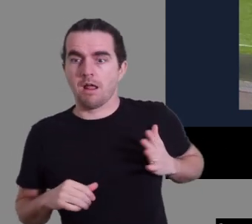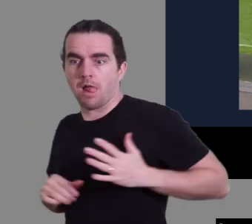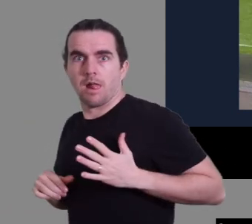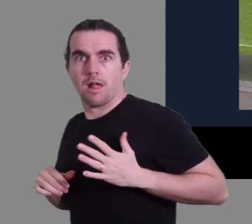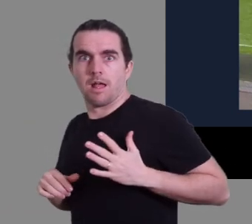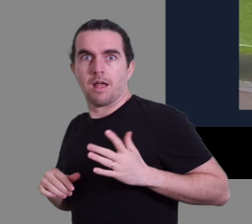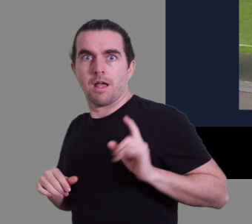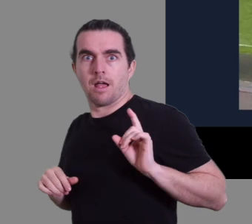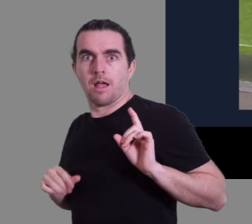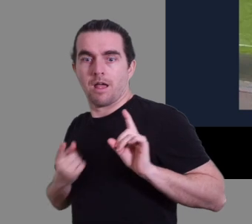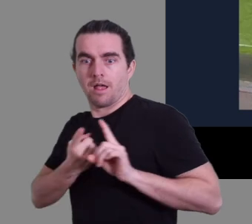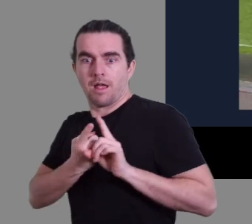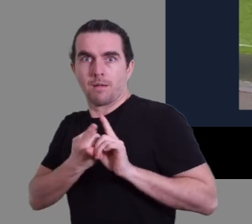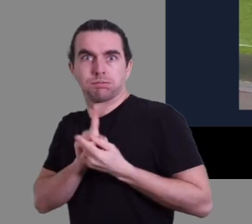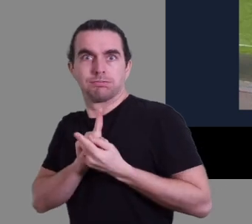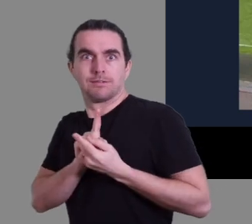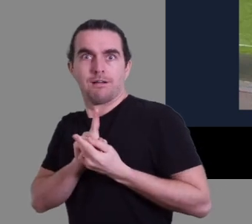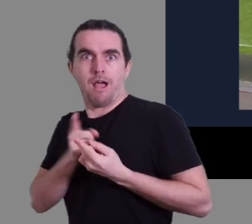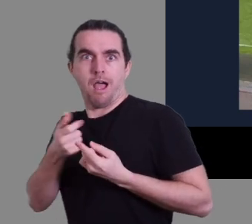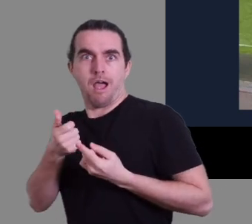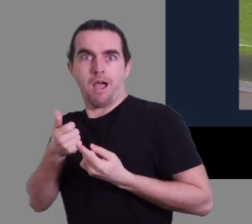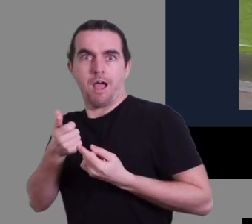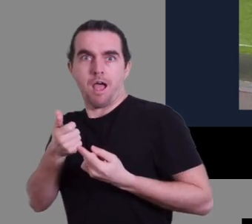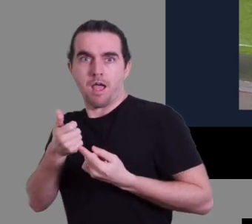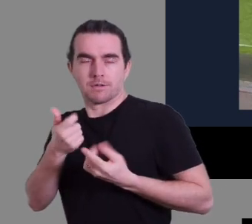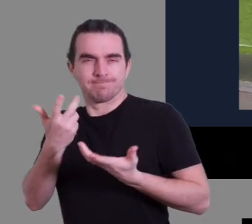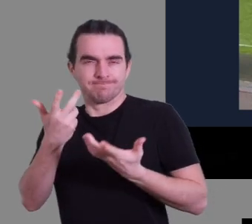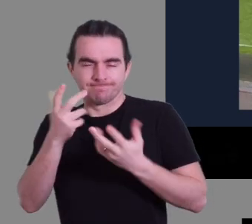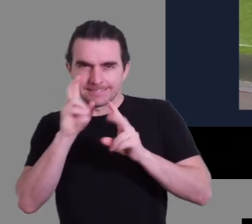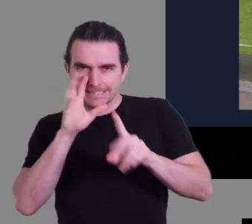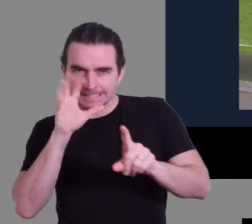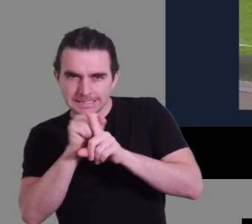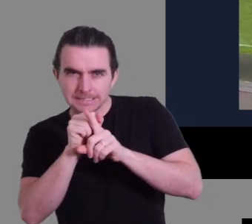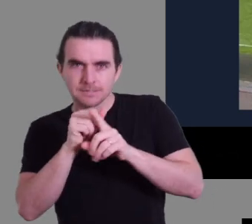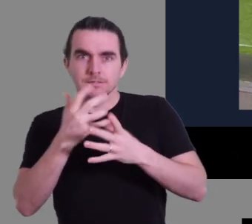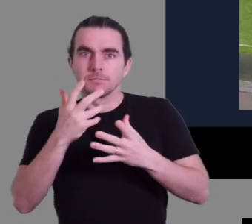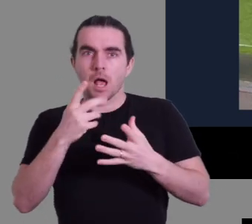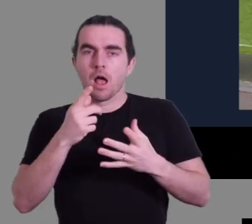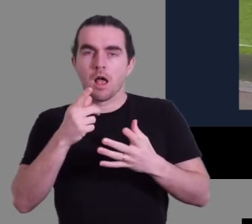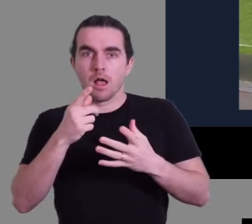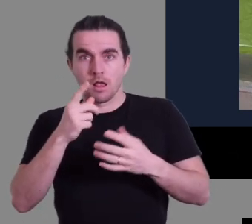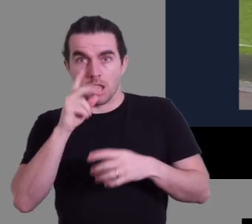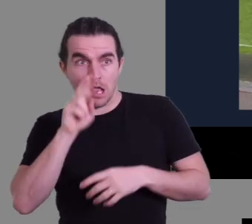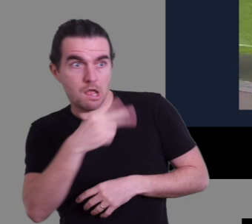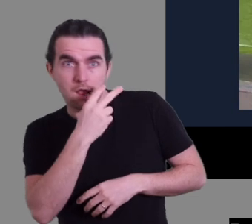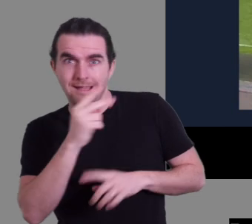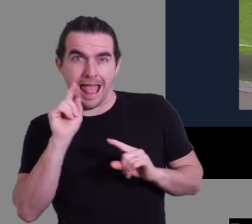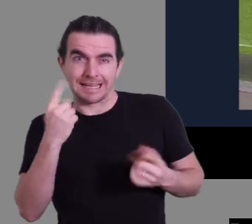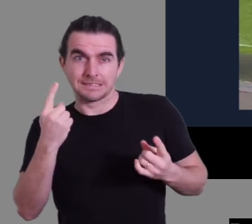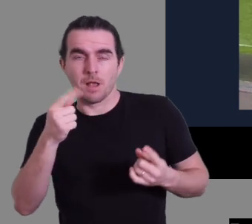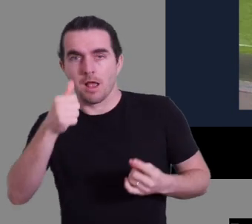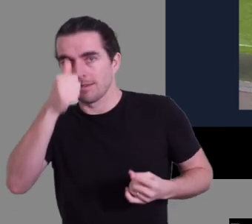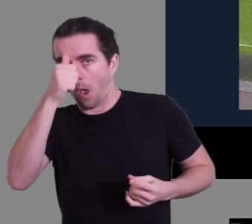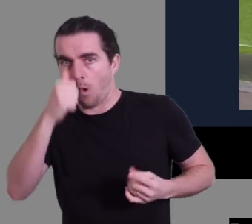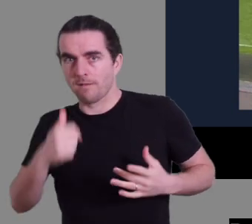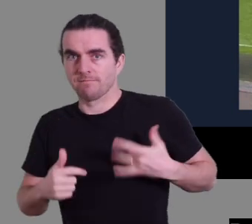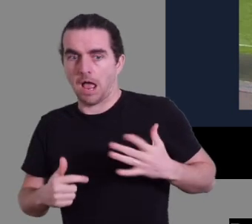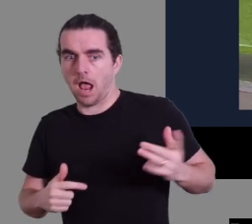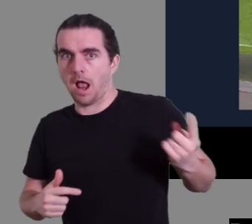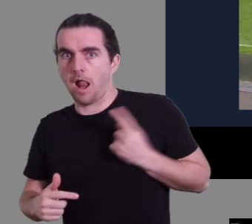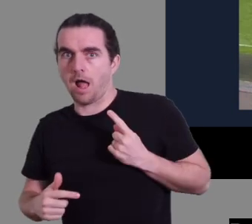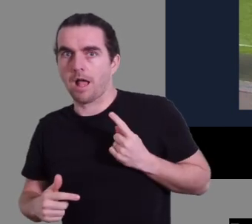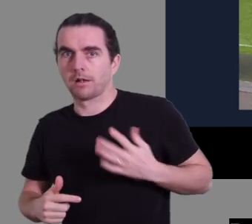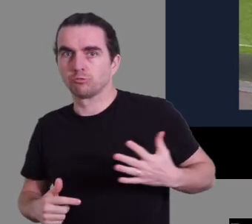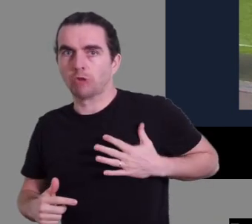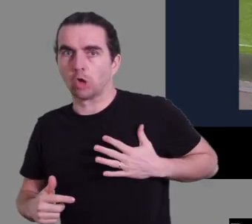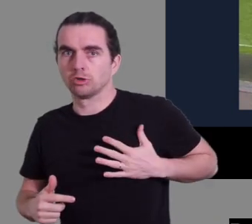then roll him. So here you can't necessarily scan. You see part of his body, but not all of it. But it's the feel, the perception